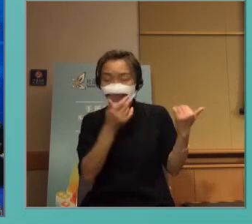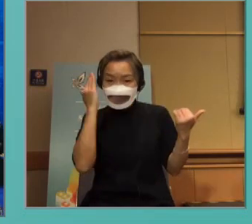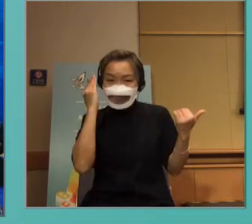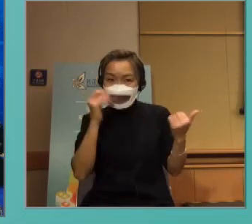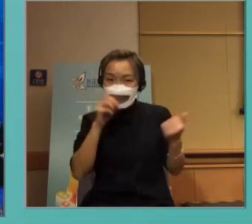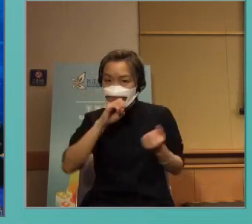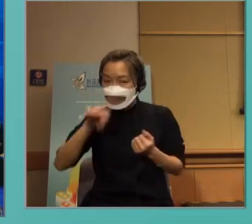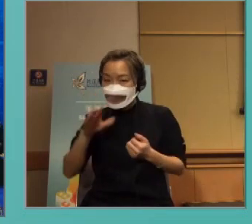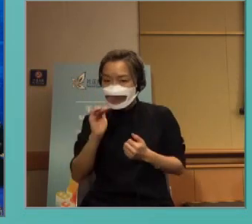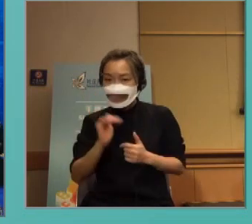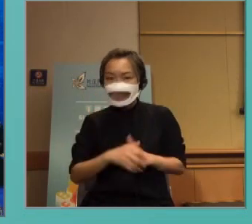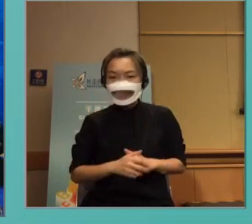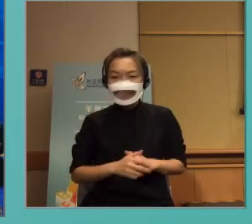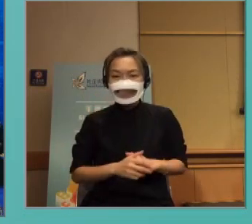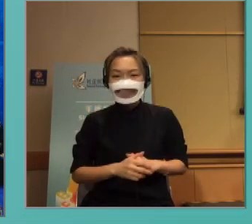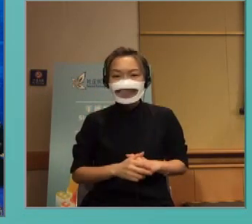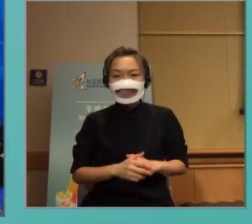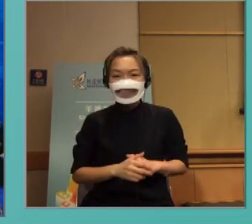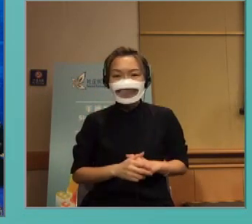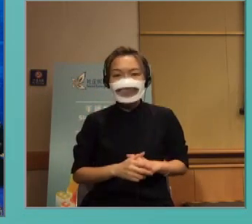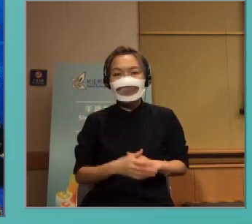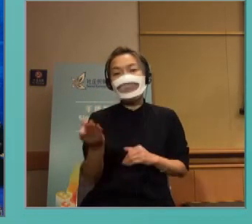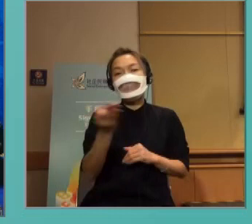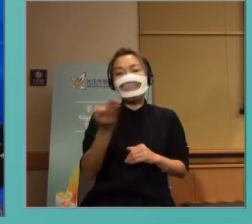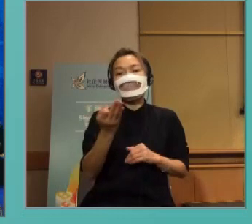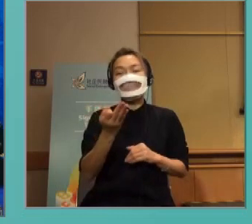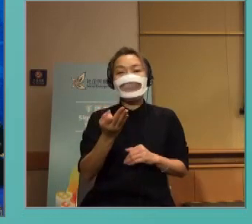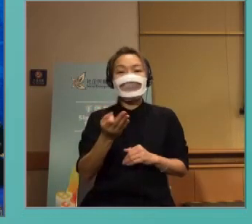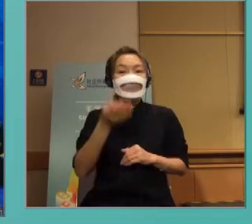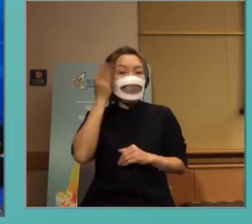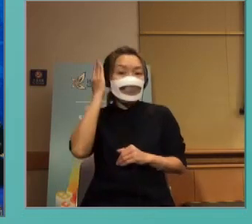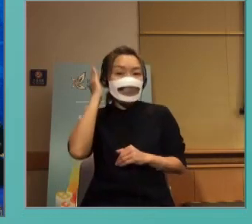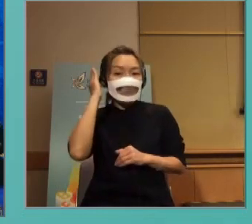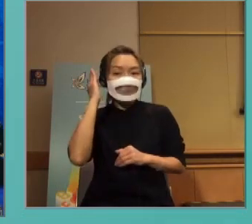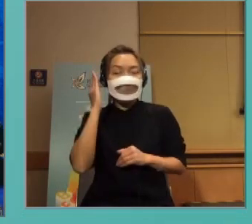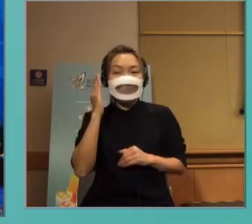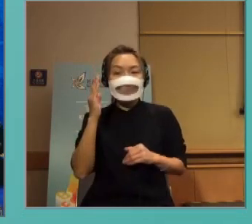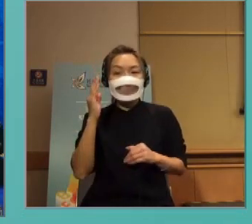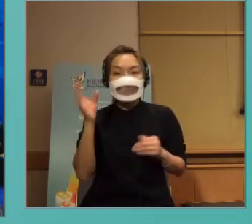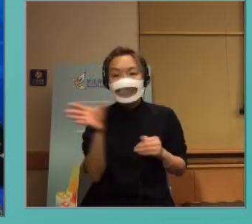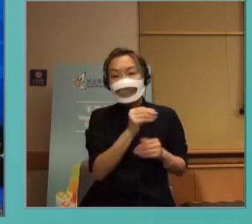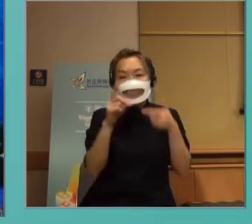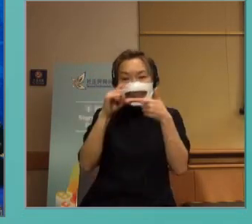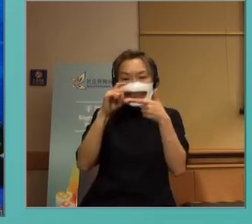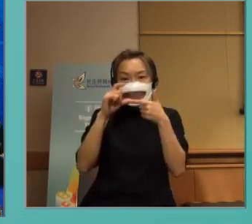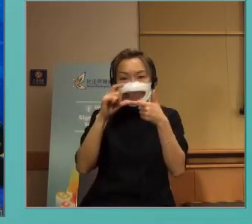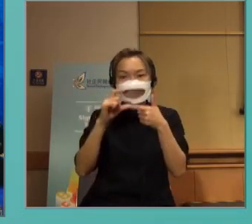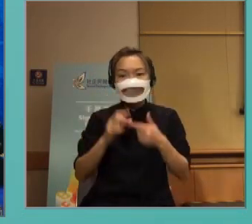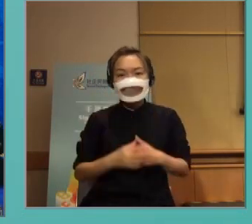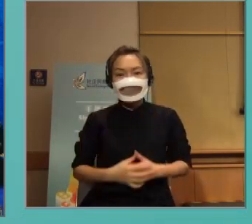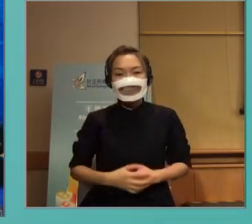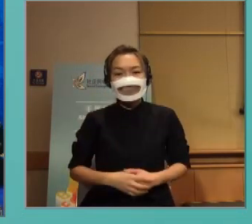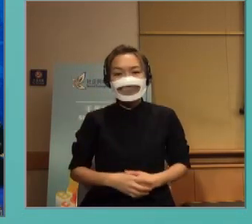three handsome gentlemen and another two handsome gentlemen over here. So before everything is disappearing.